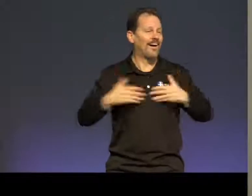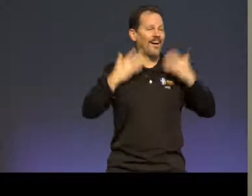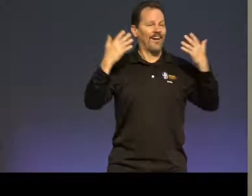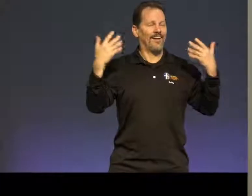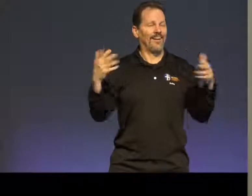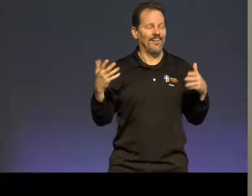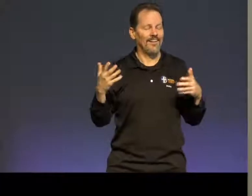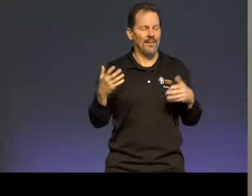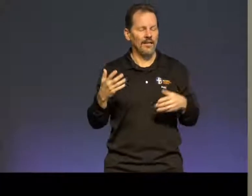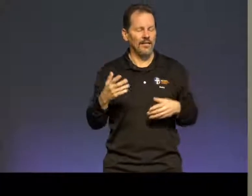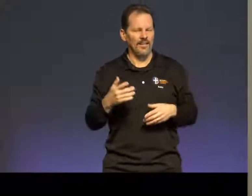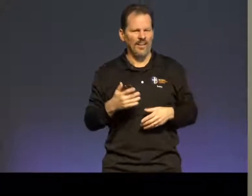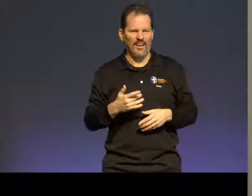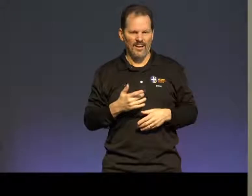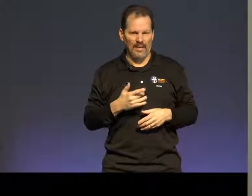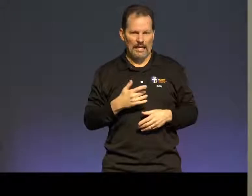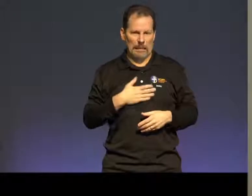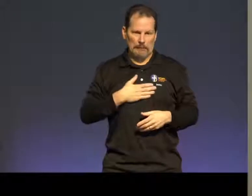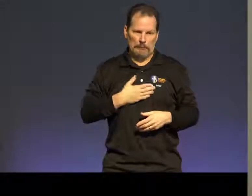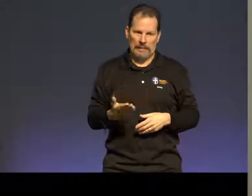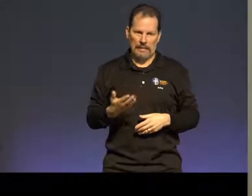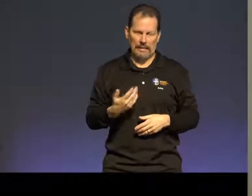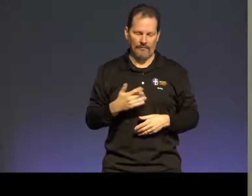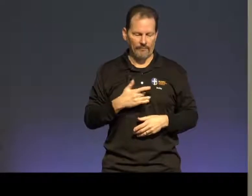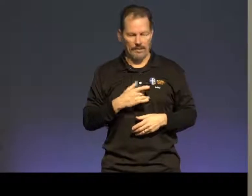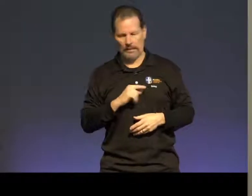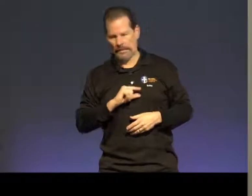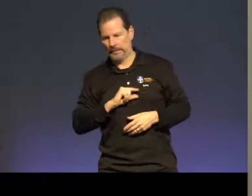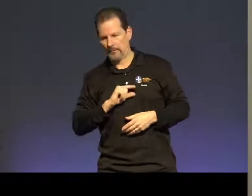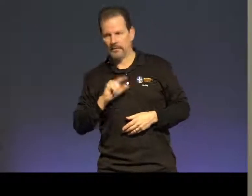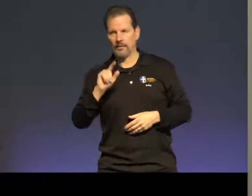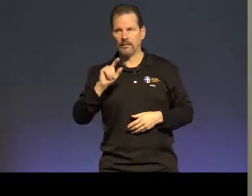you and carving you up like somebody's birthday cake.